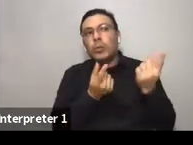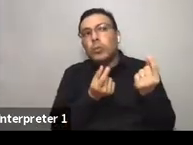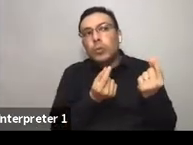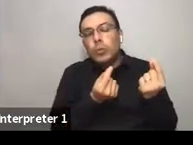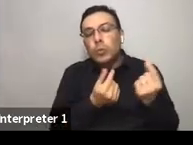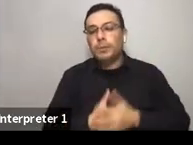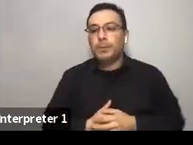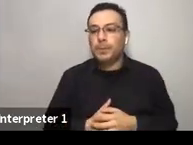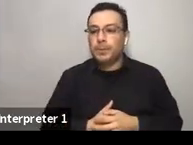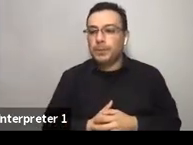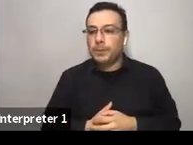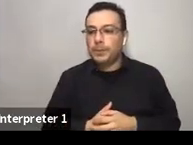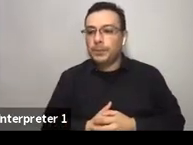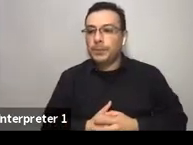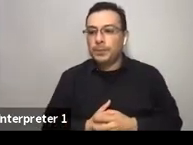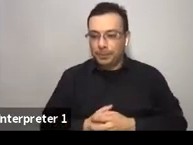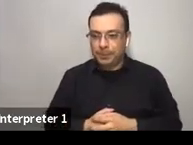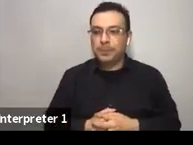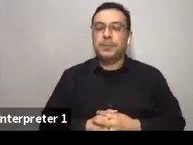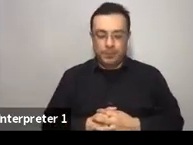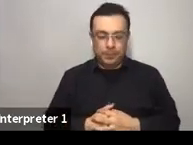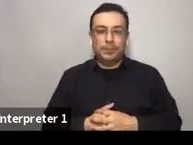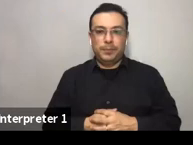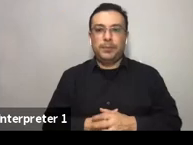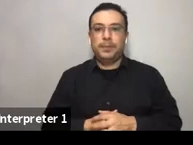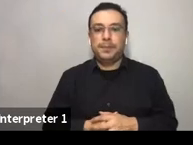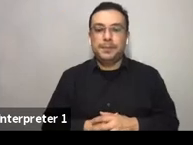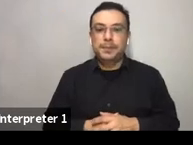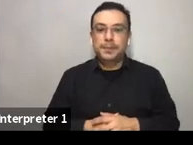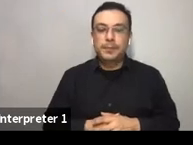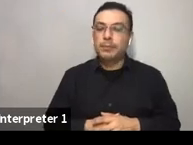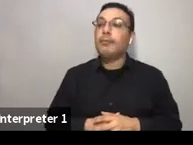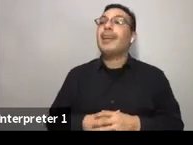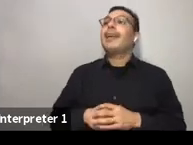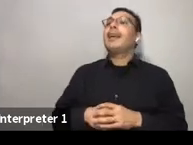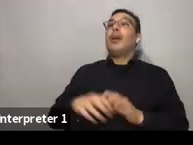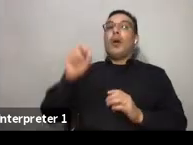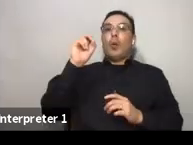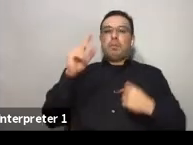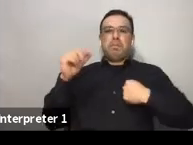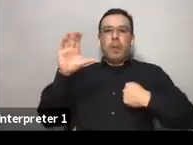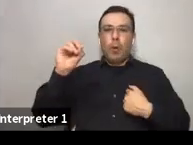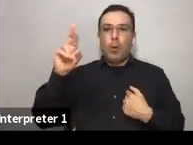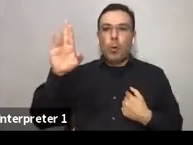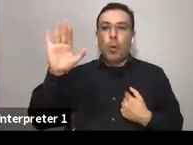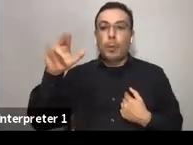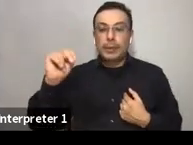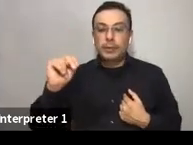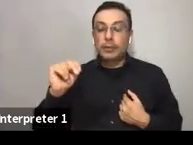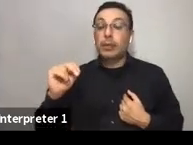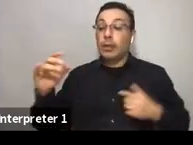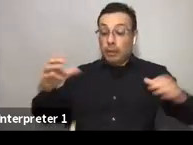So again, if it's across departments and that that part of the organization does